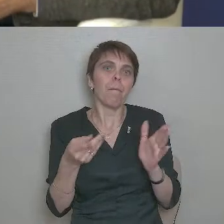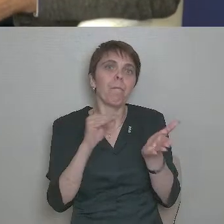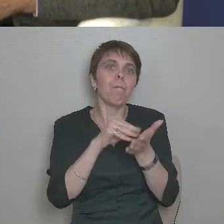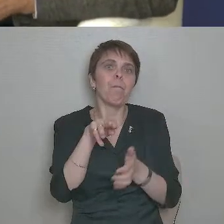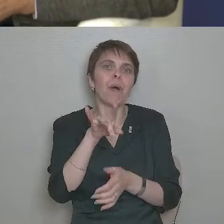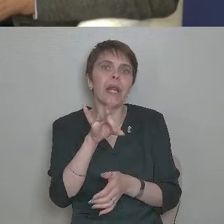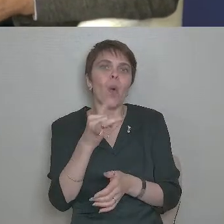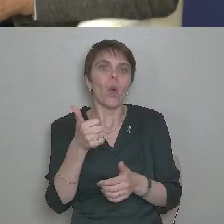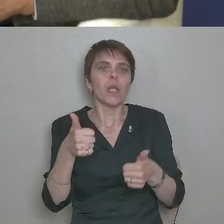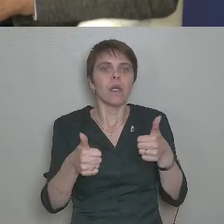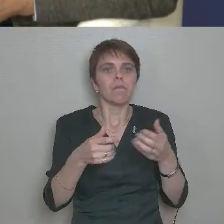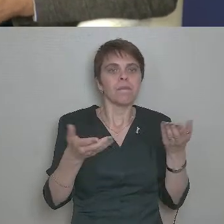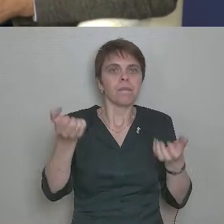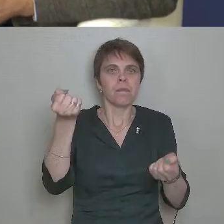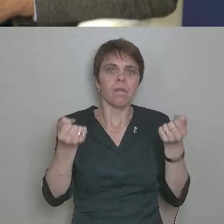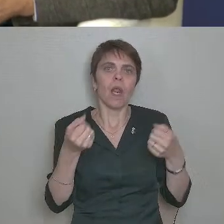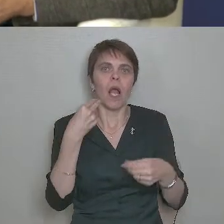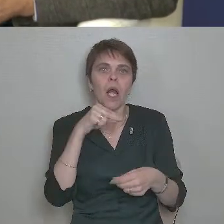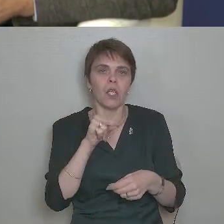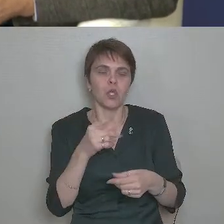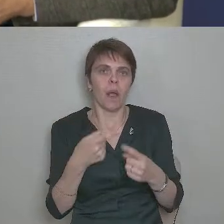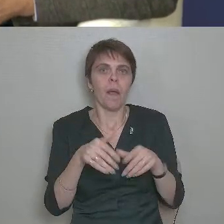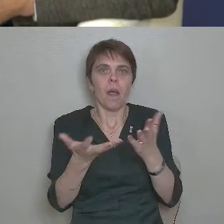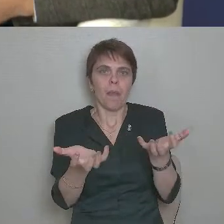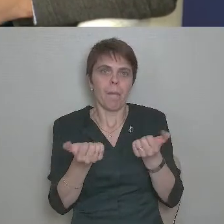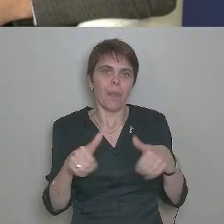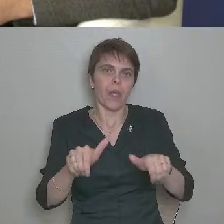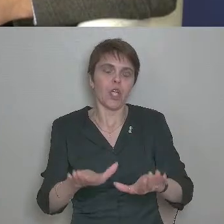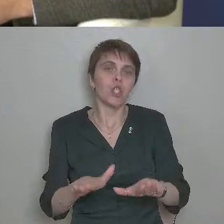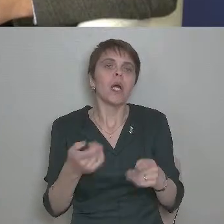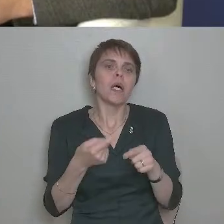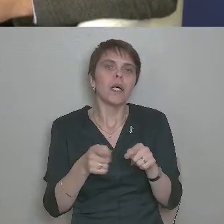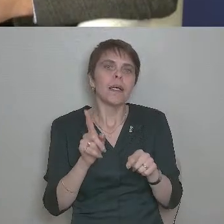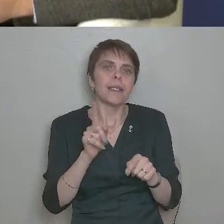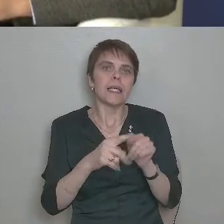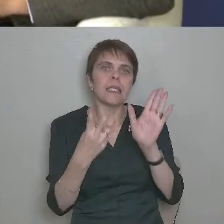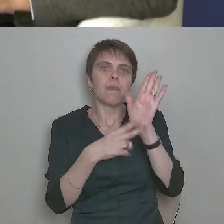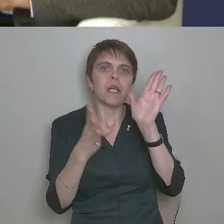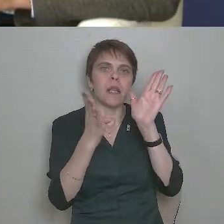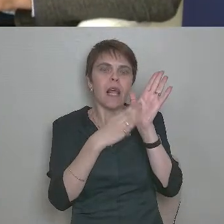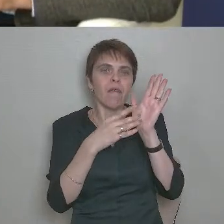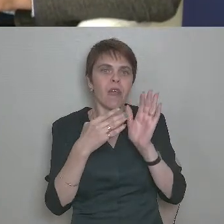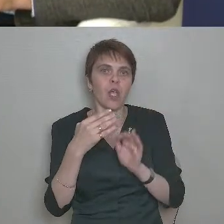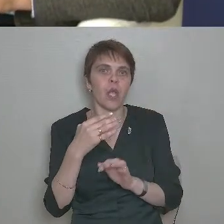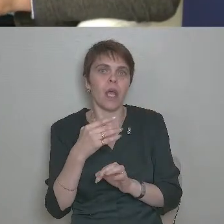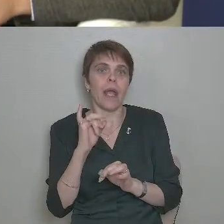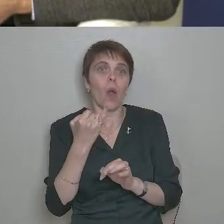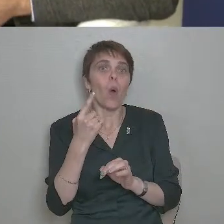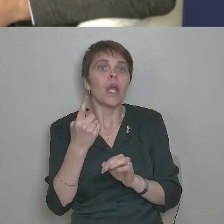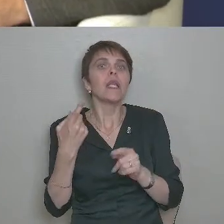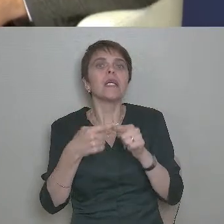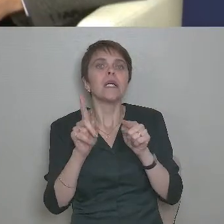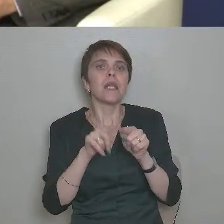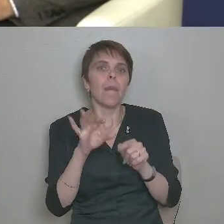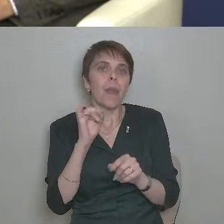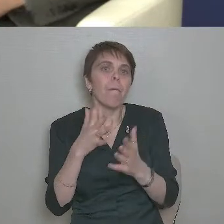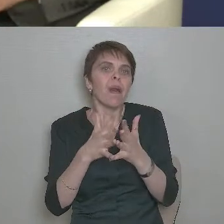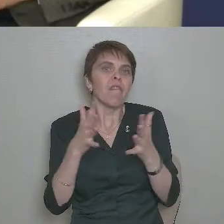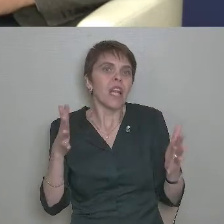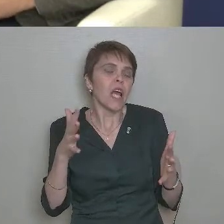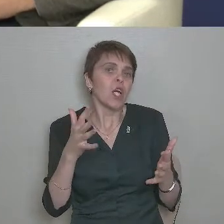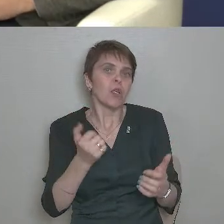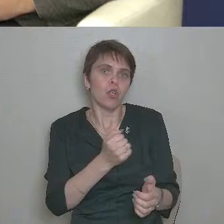decide which mandate he or she is going to select and that which procedure is going to be used to resolve these issues.